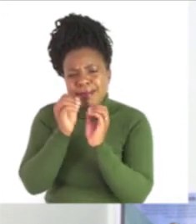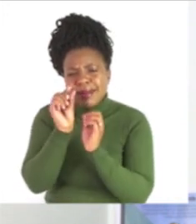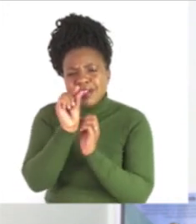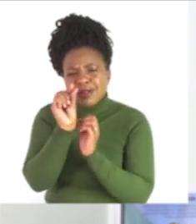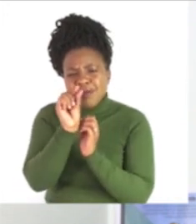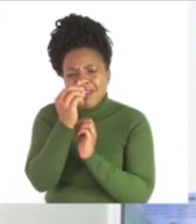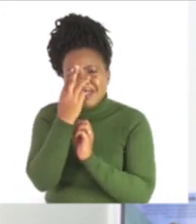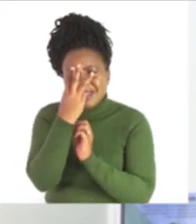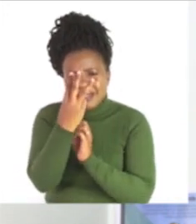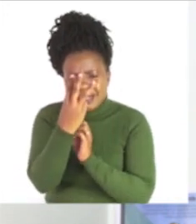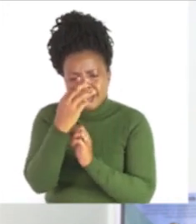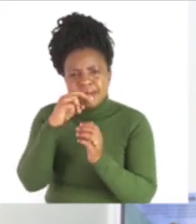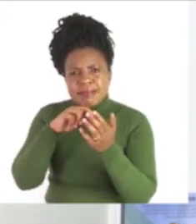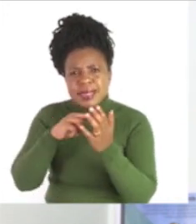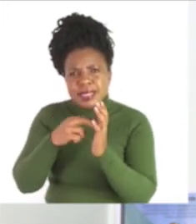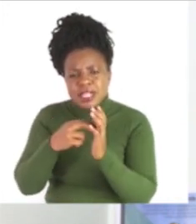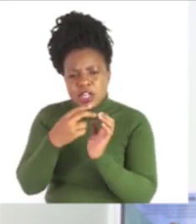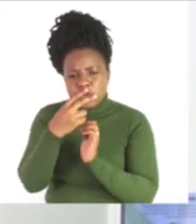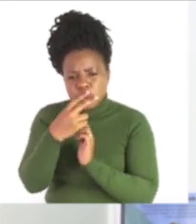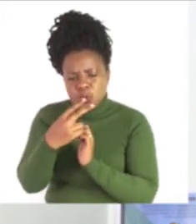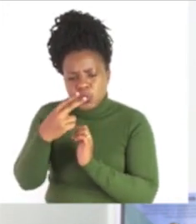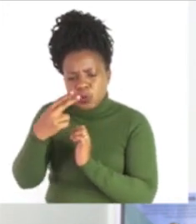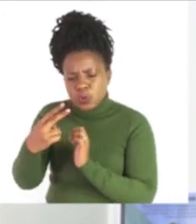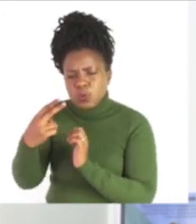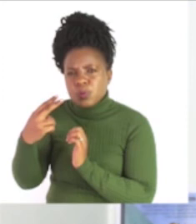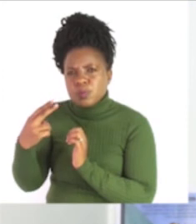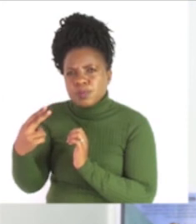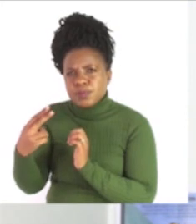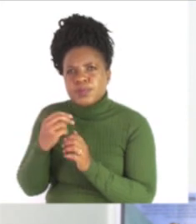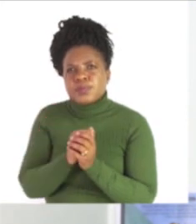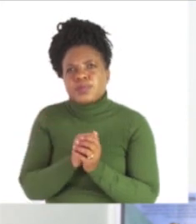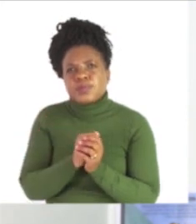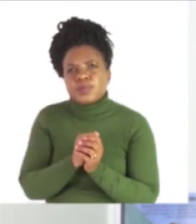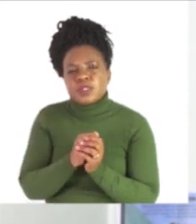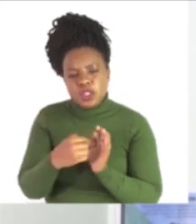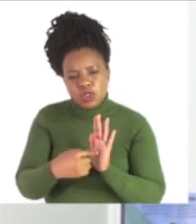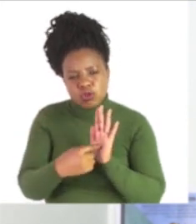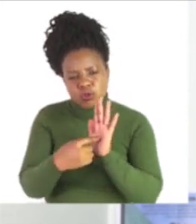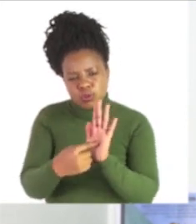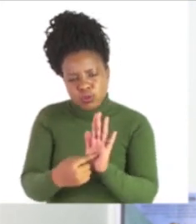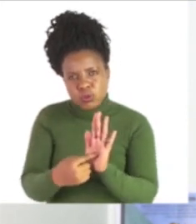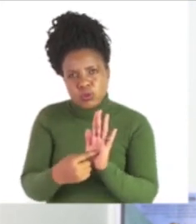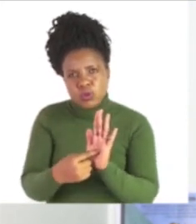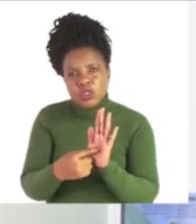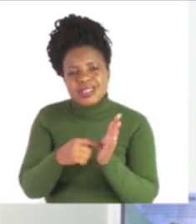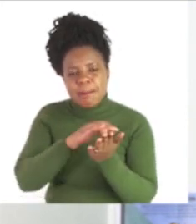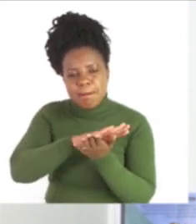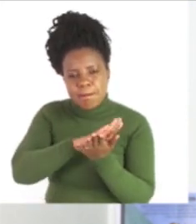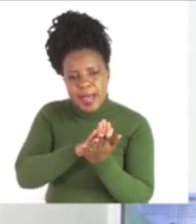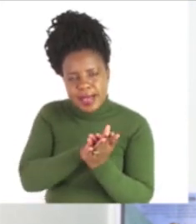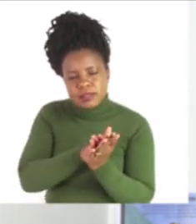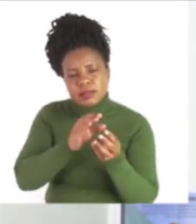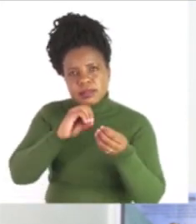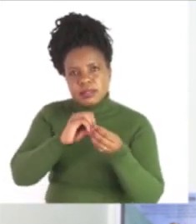an exponent or the power. So that number has to indicate that your 2, which you are